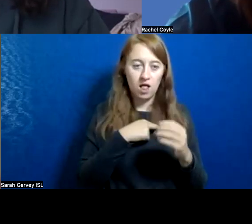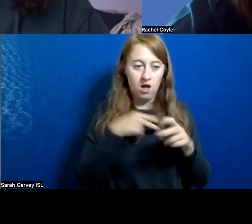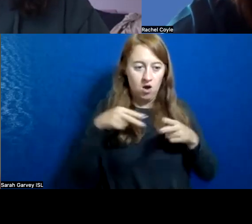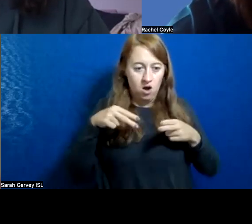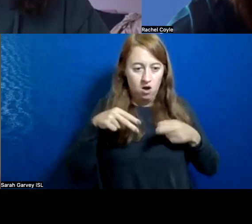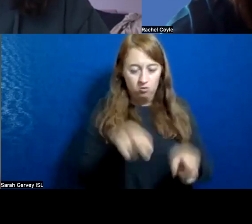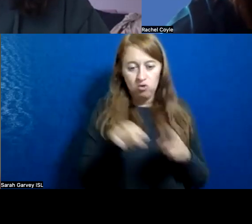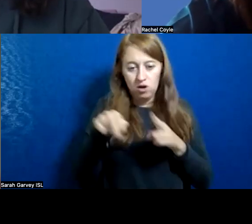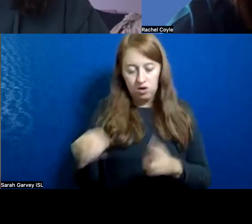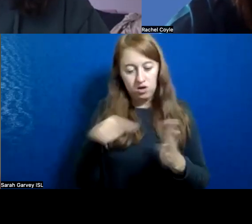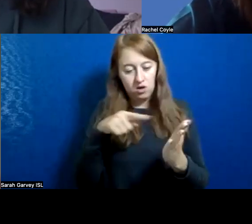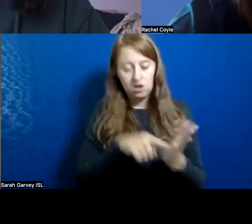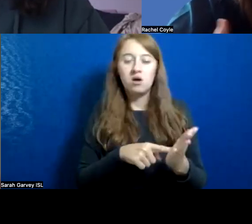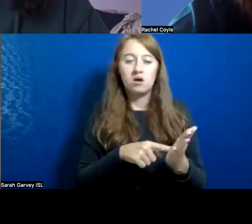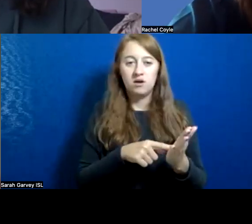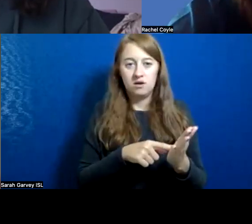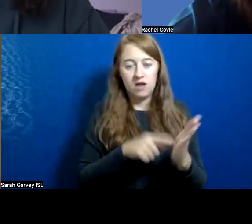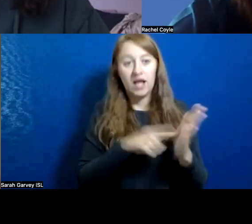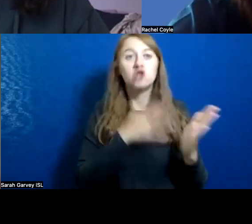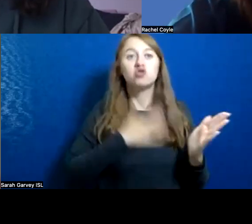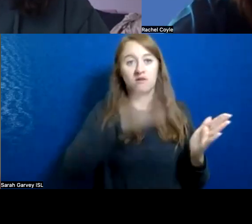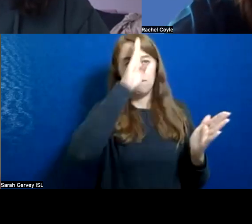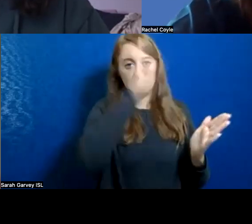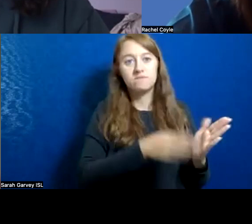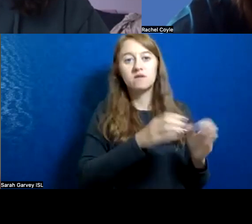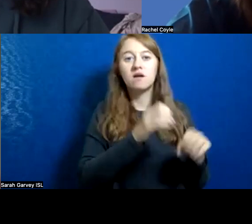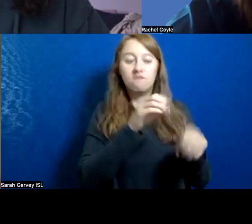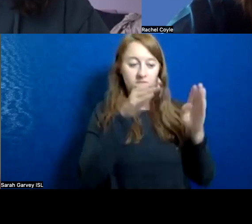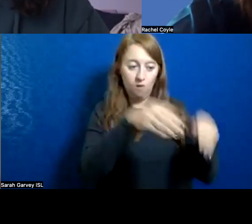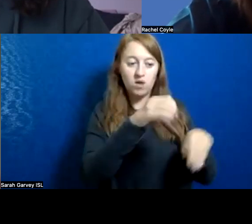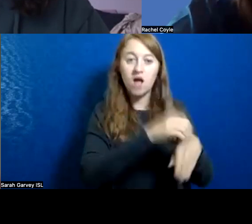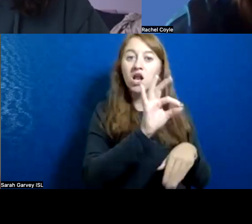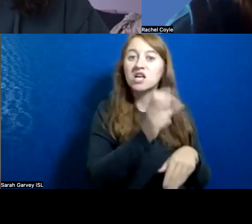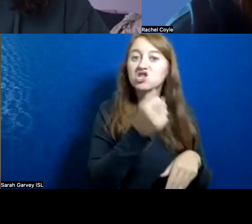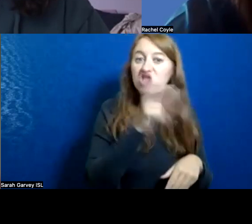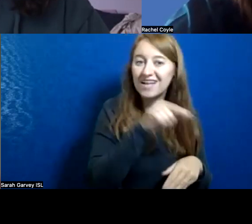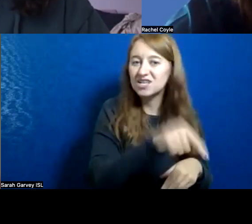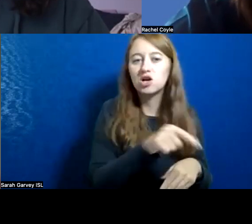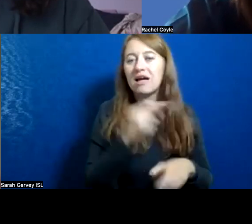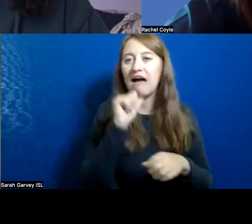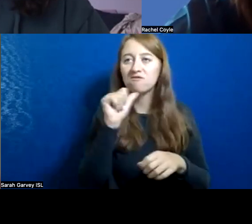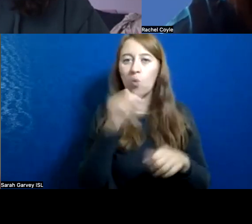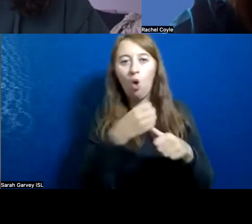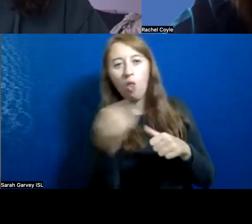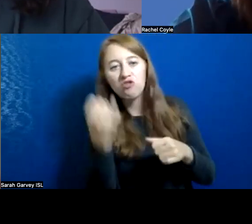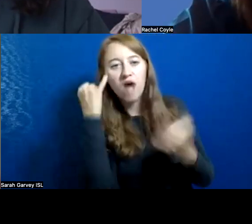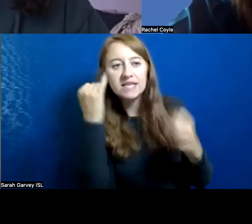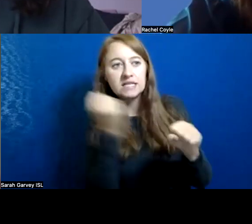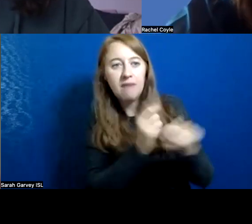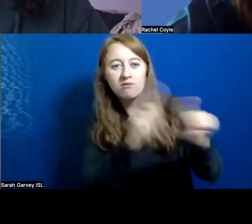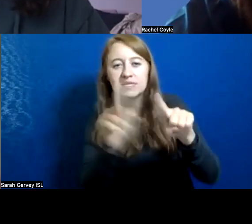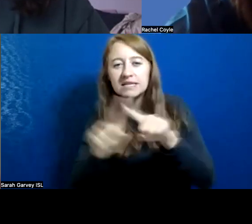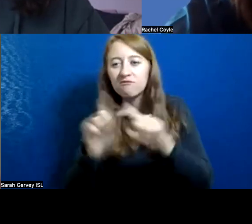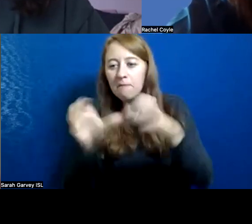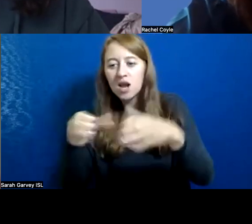beyond gender. Katie, your training, it sounds really amazing. So I'm going to throw it open, like, what as a feminist movement,